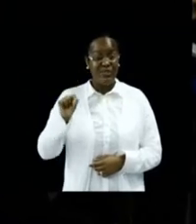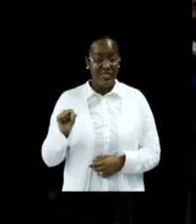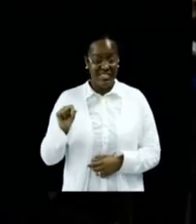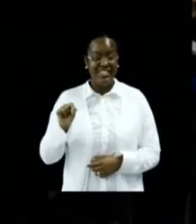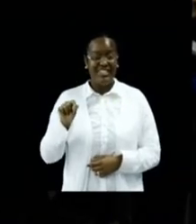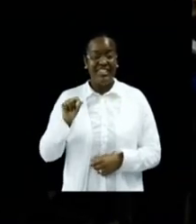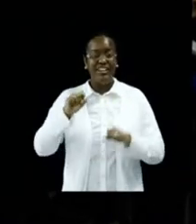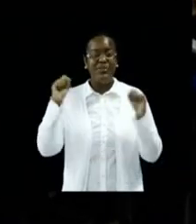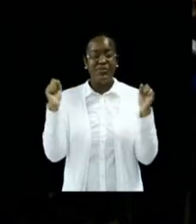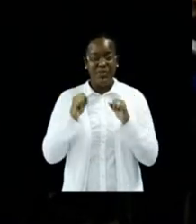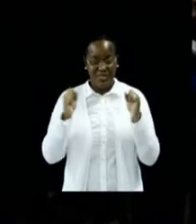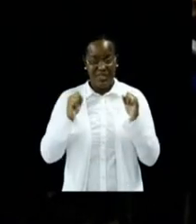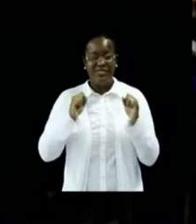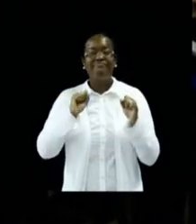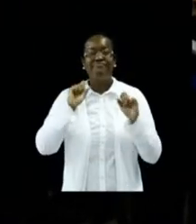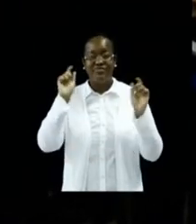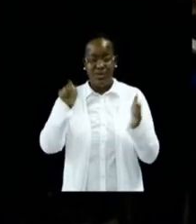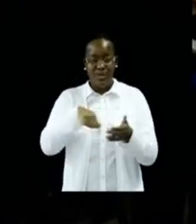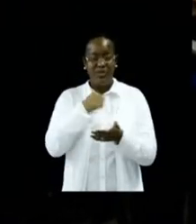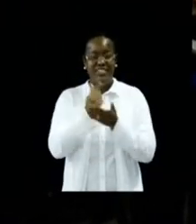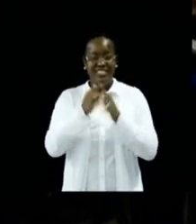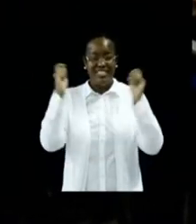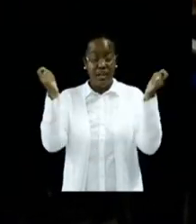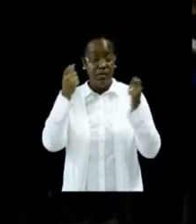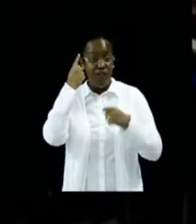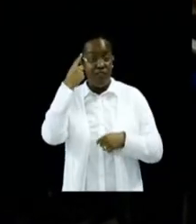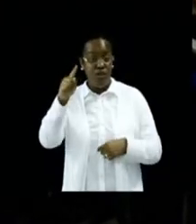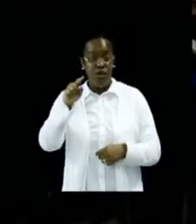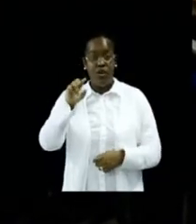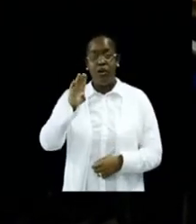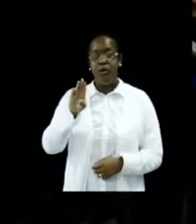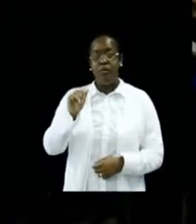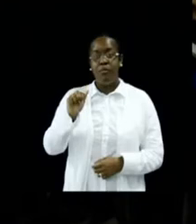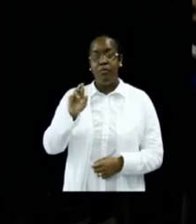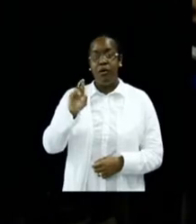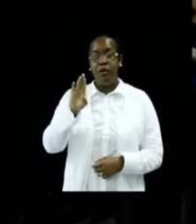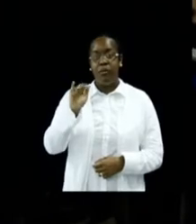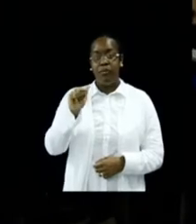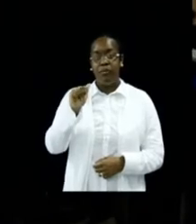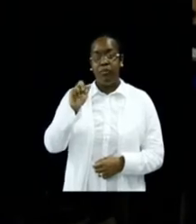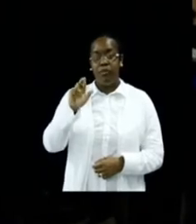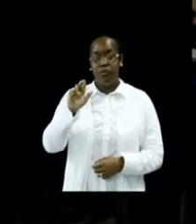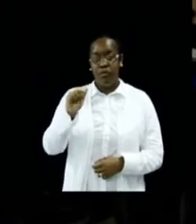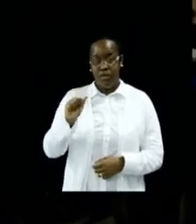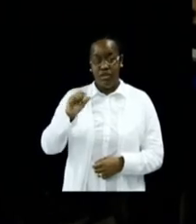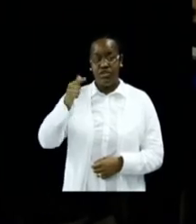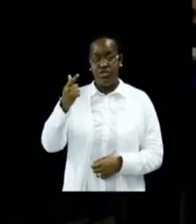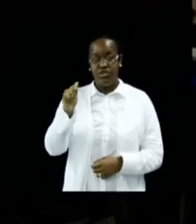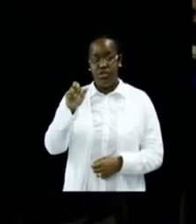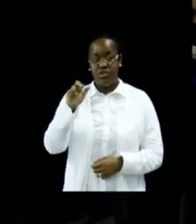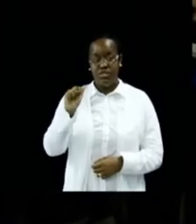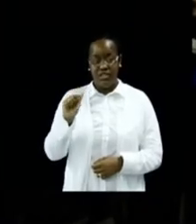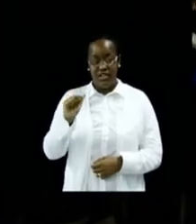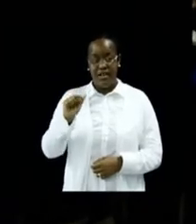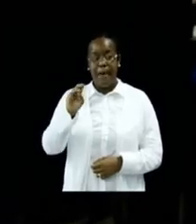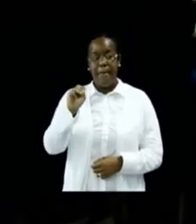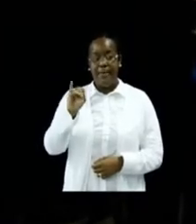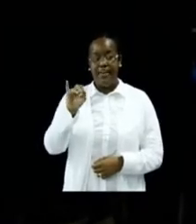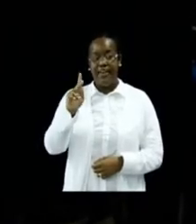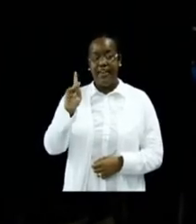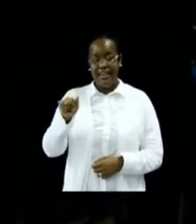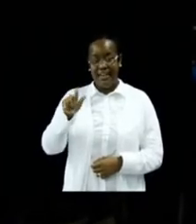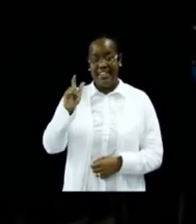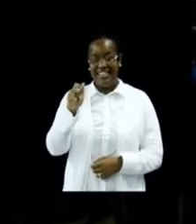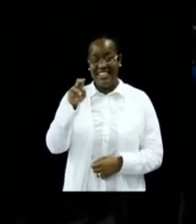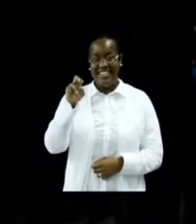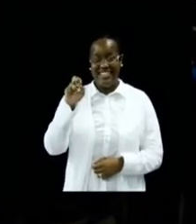2020 Winter Commencement Ceremony for the Barbara Jordan Mickey Leland School of Public Affairs. Commencement